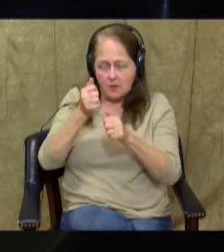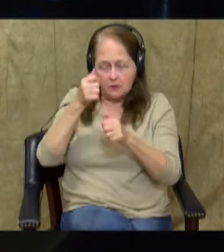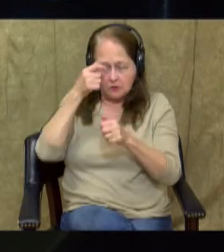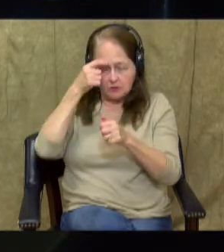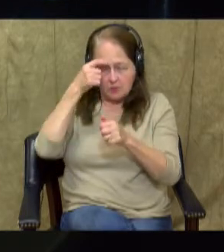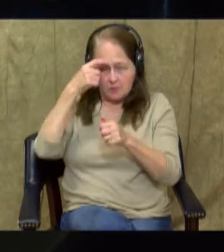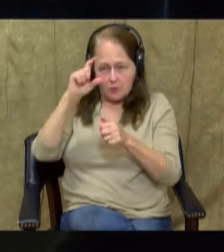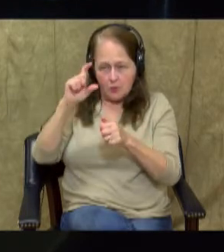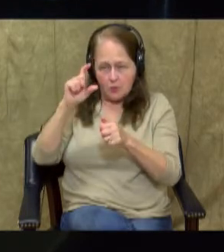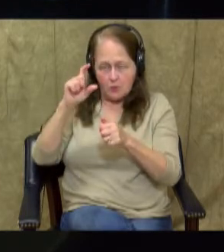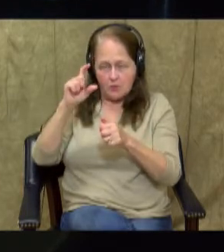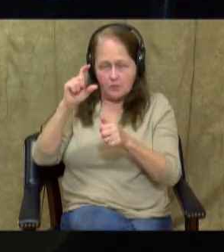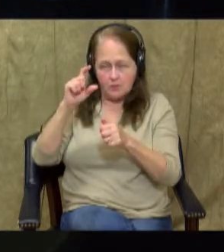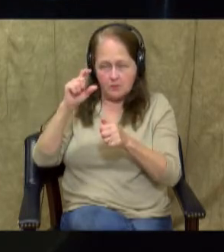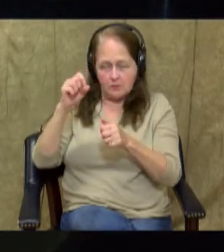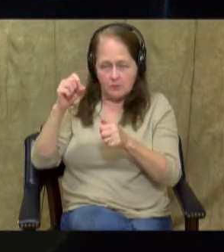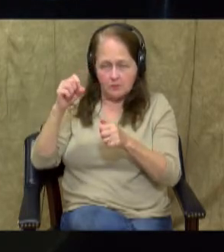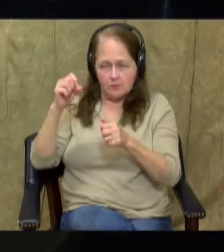be lit.